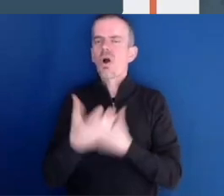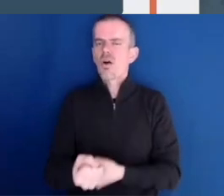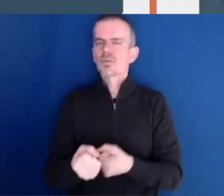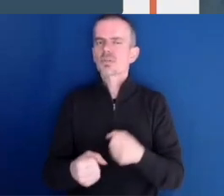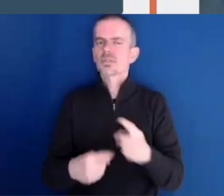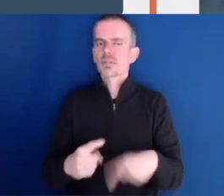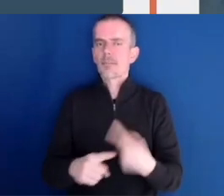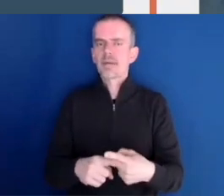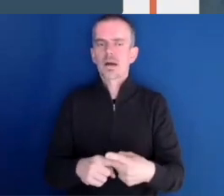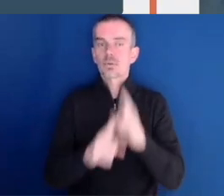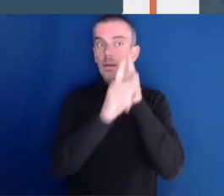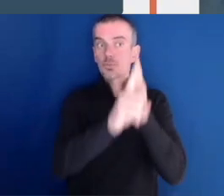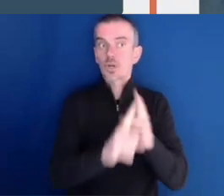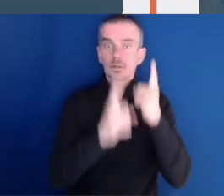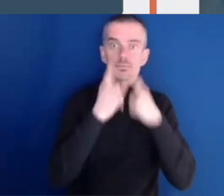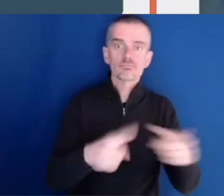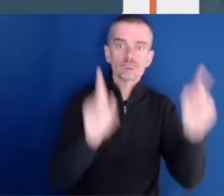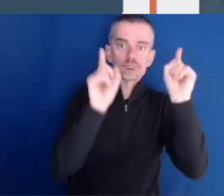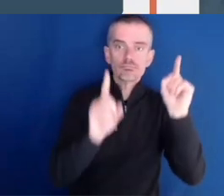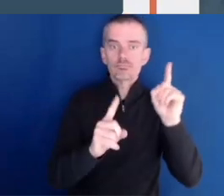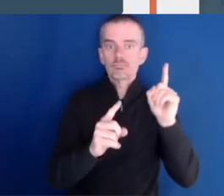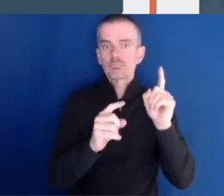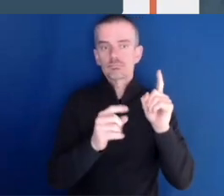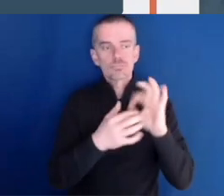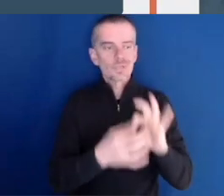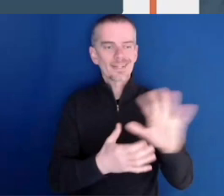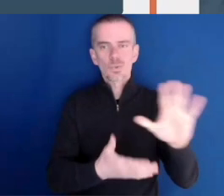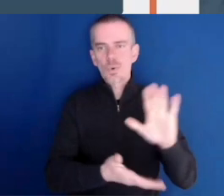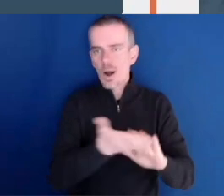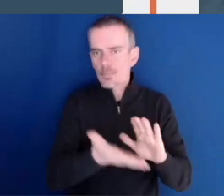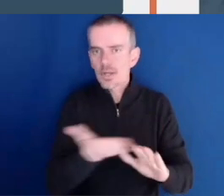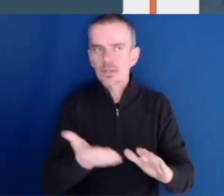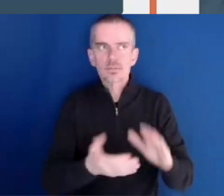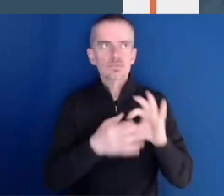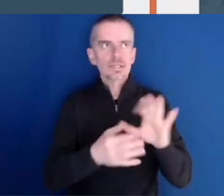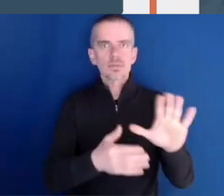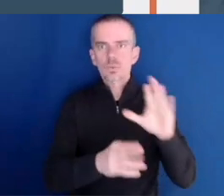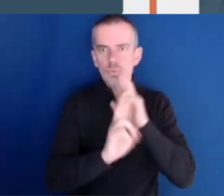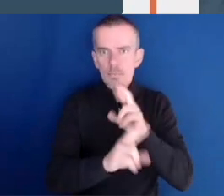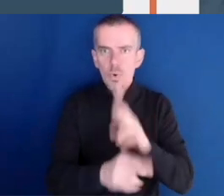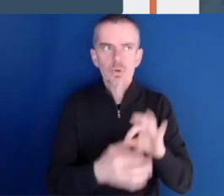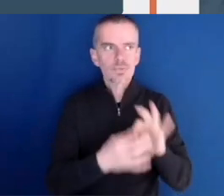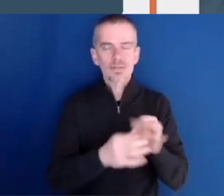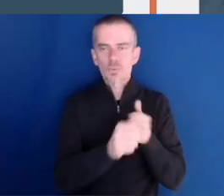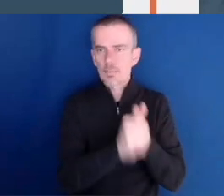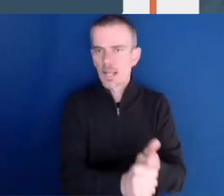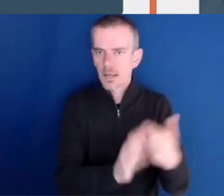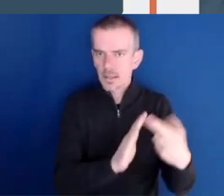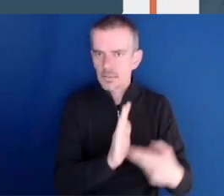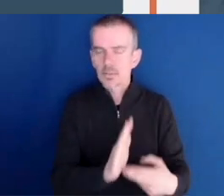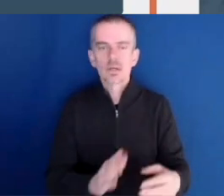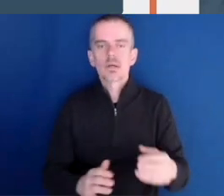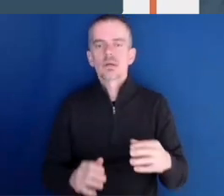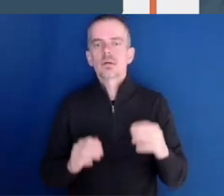the achievement of objectives relating to operations, reporting, compliance, right? So this can be financial, this